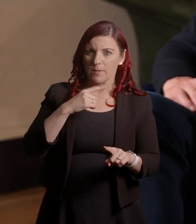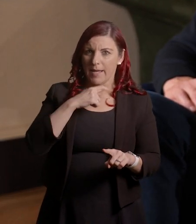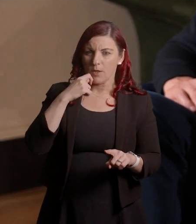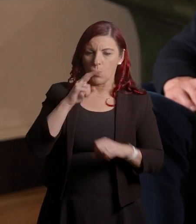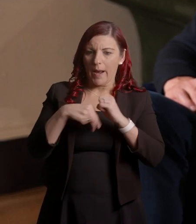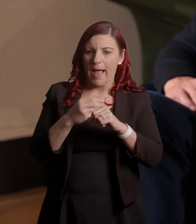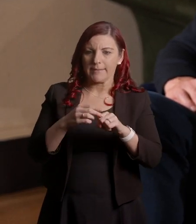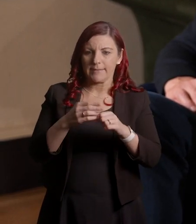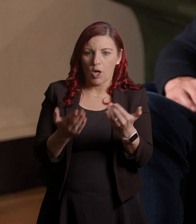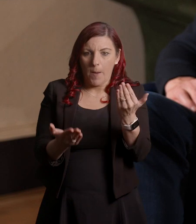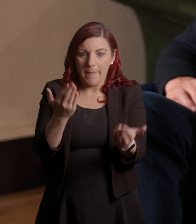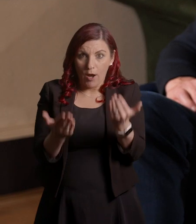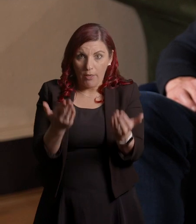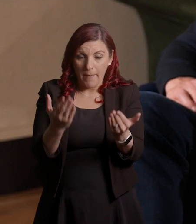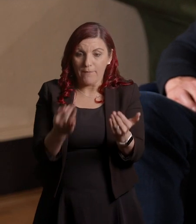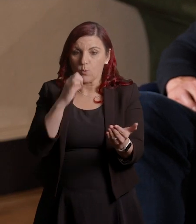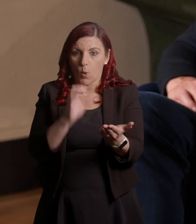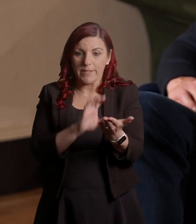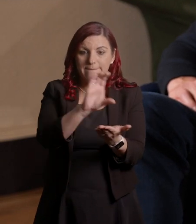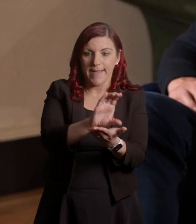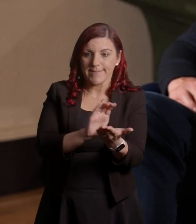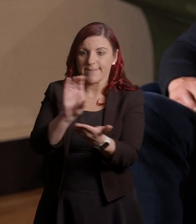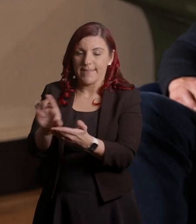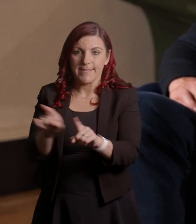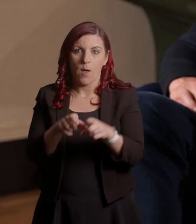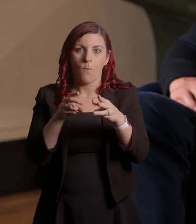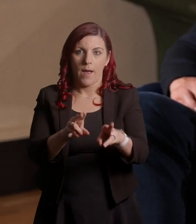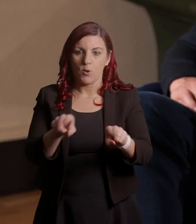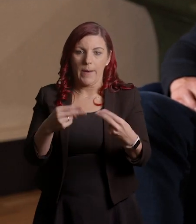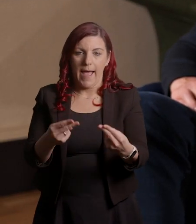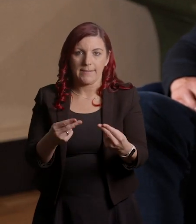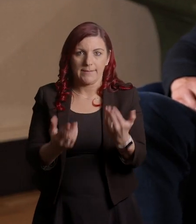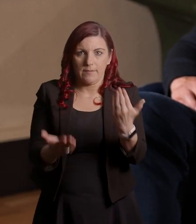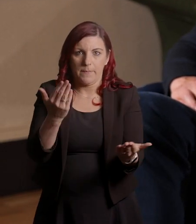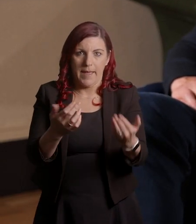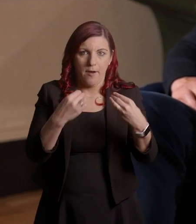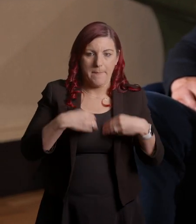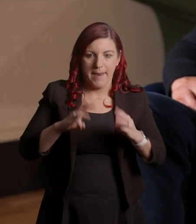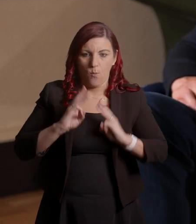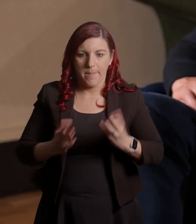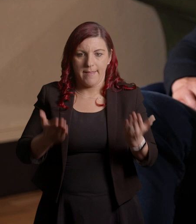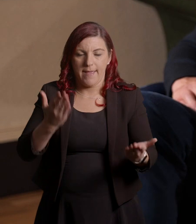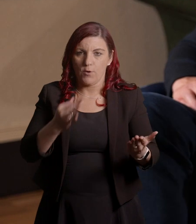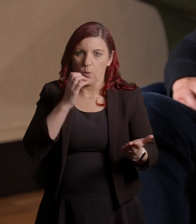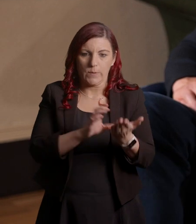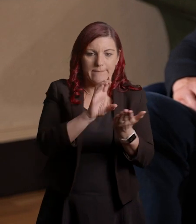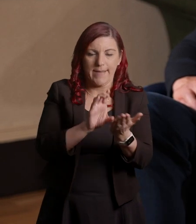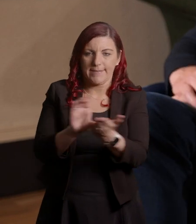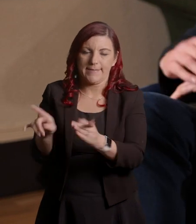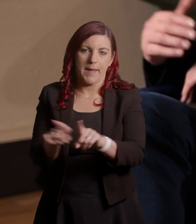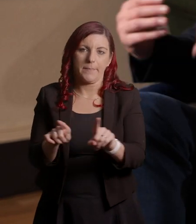we can't ever compare them until we invest the same way in them. And that's so true, because, I mean, if you